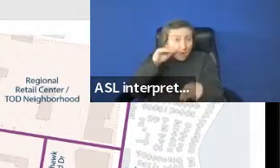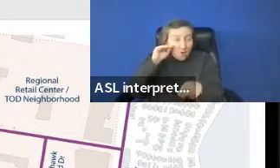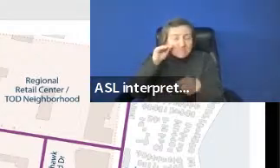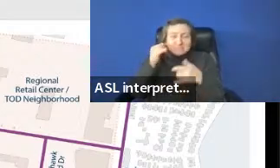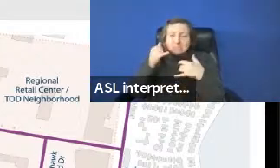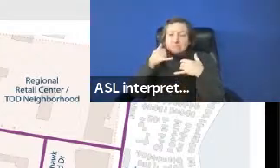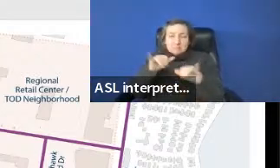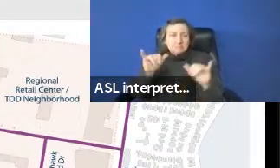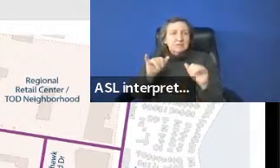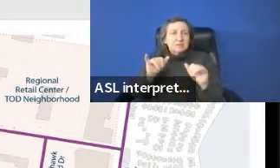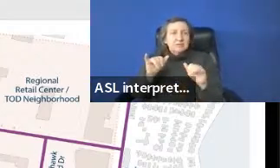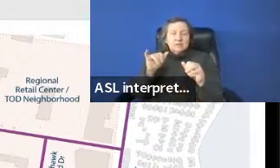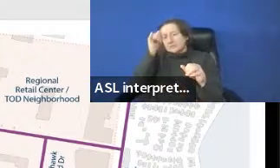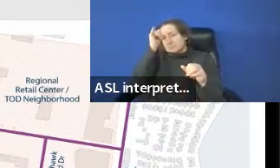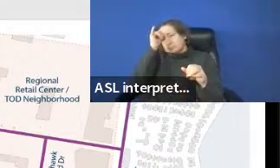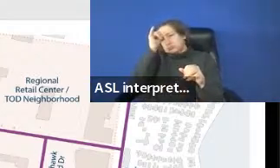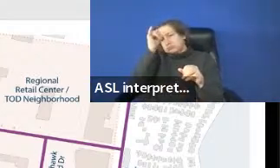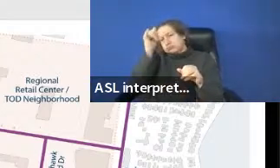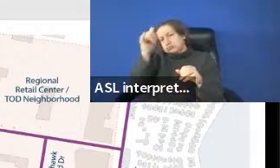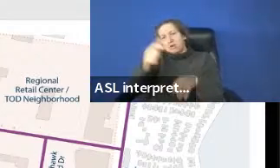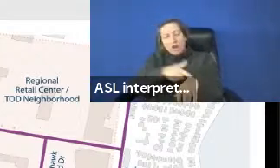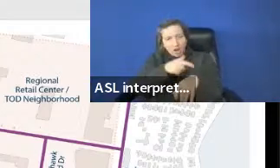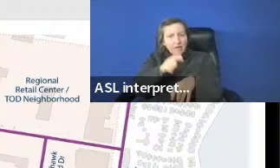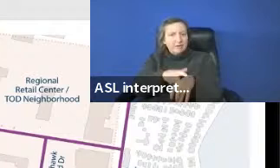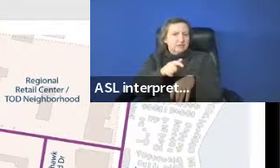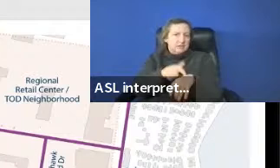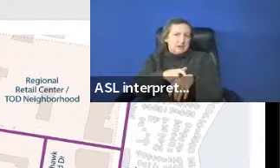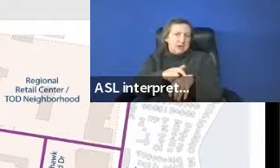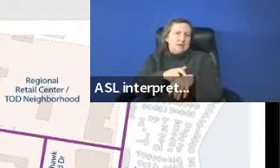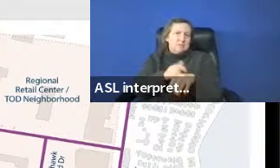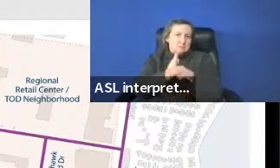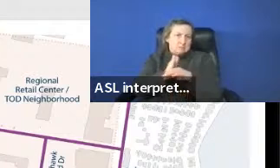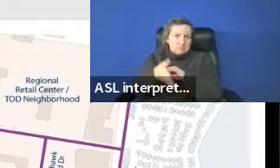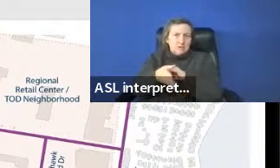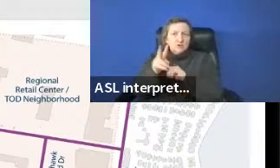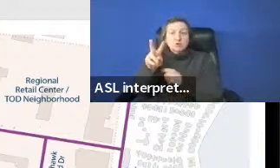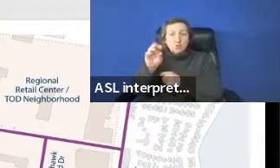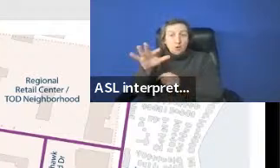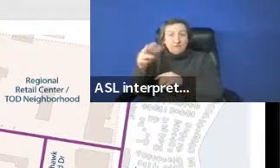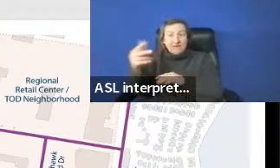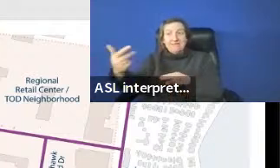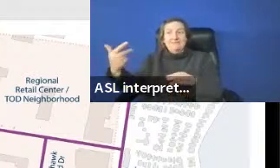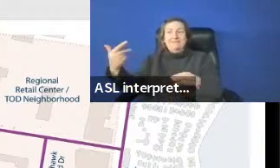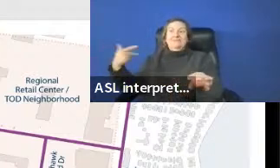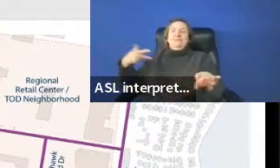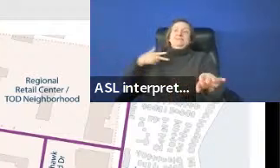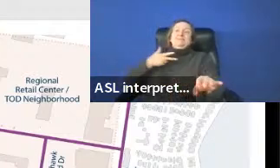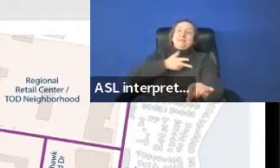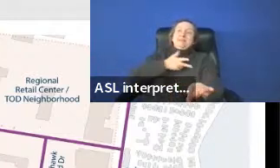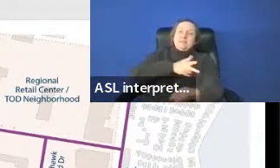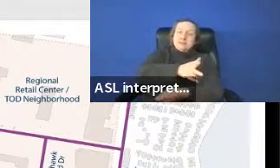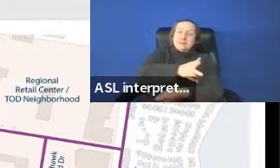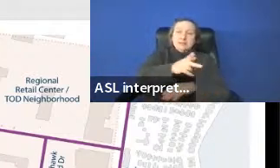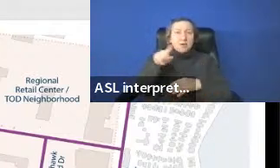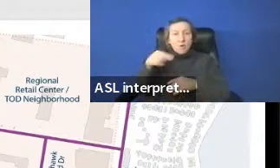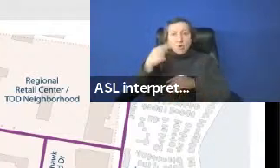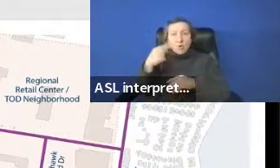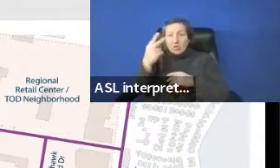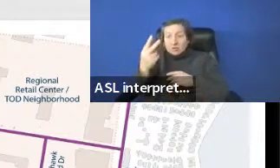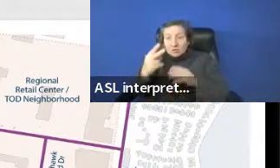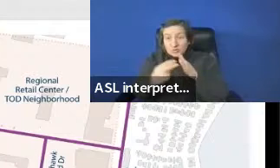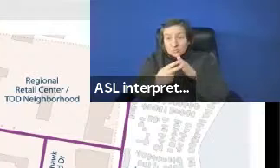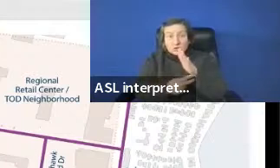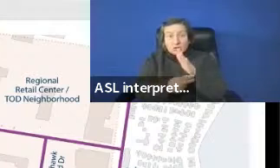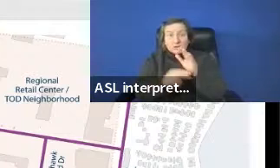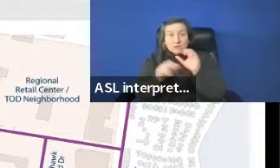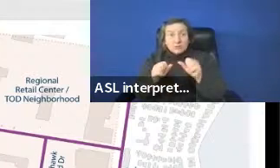an enormous amount of time, across the 205. And since there's only 2 bridges that we can